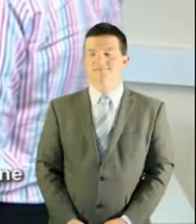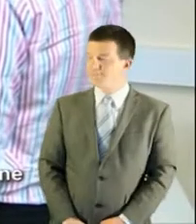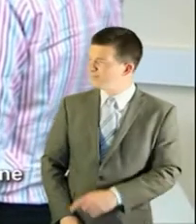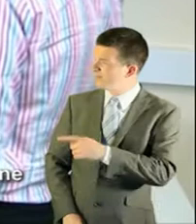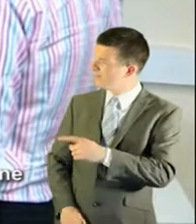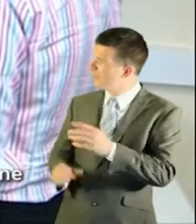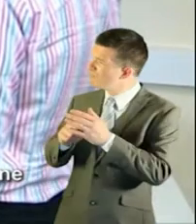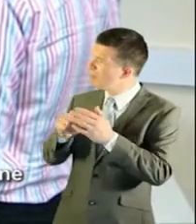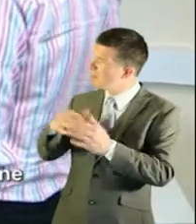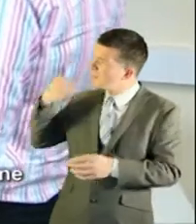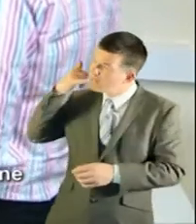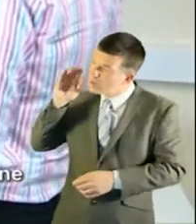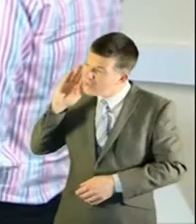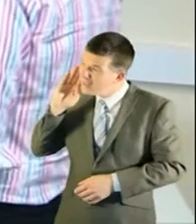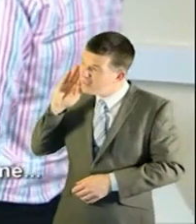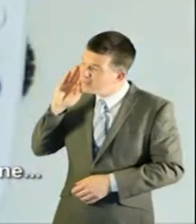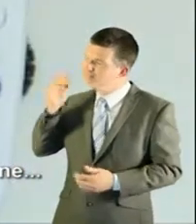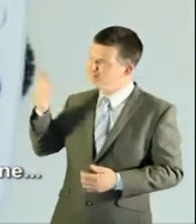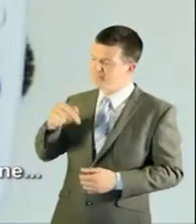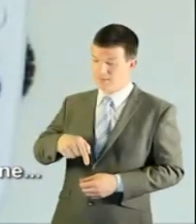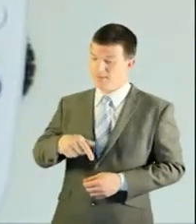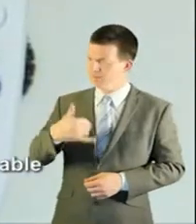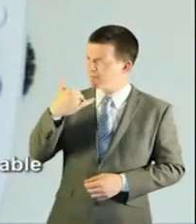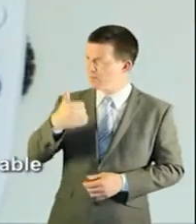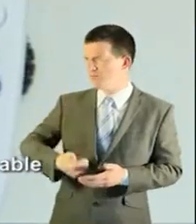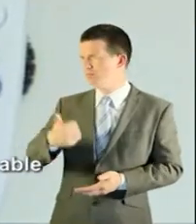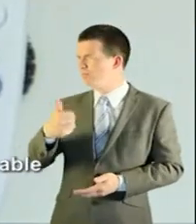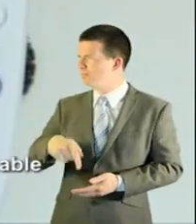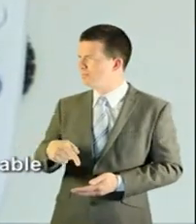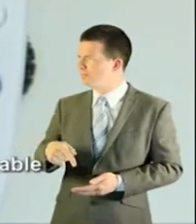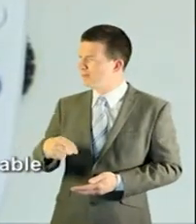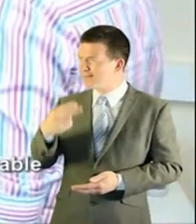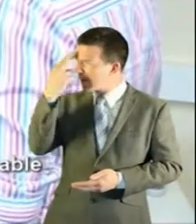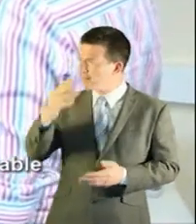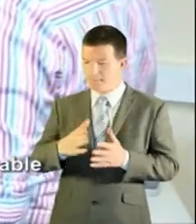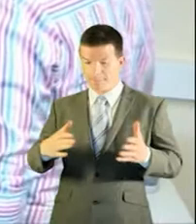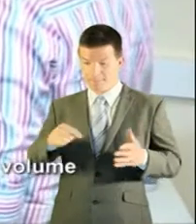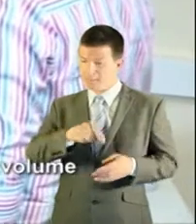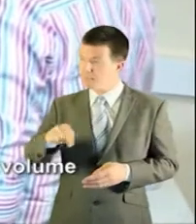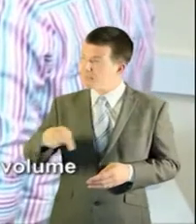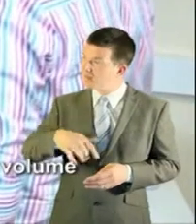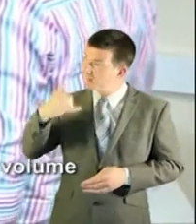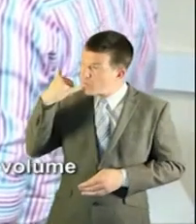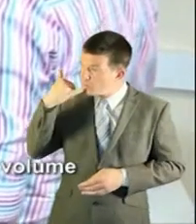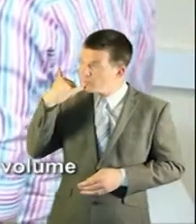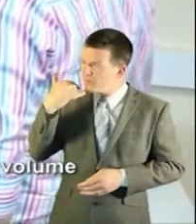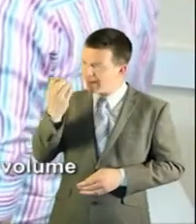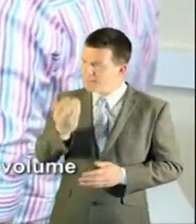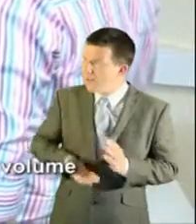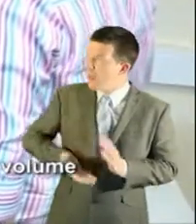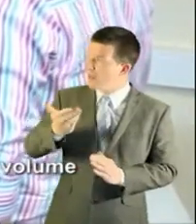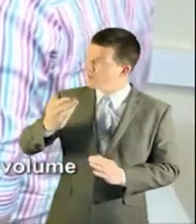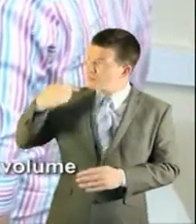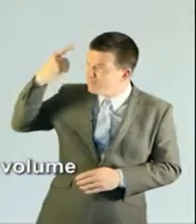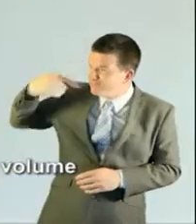If you're having trouble hearing on the telephone, hearing what people are saying, Yes. well, this is a sort of phone that might be able to help you. Oh, right. It's called a big button phone, and